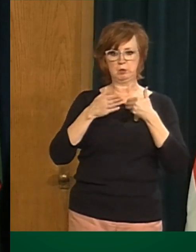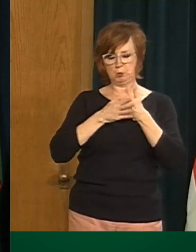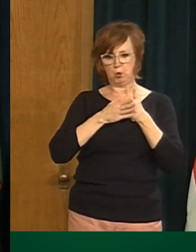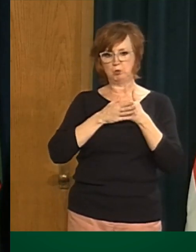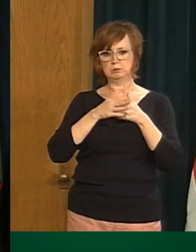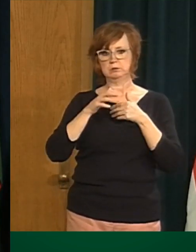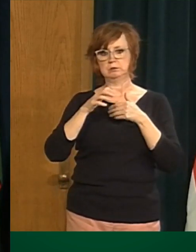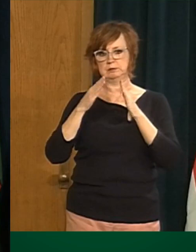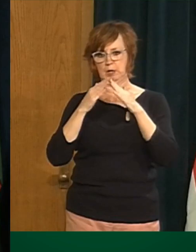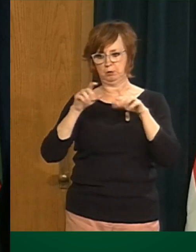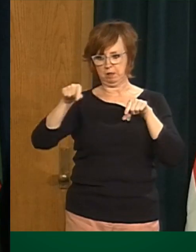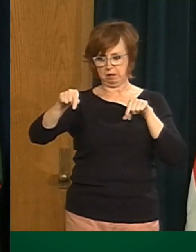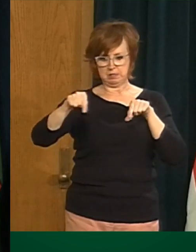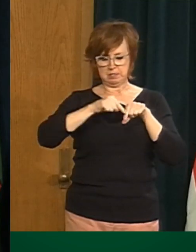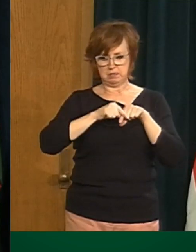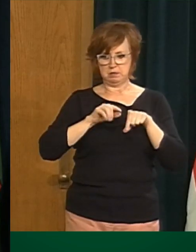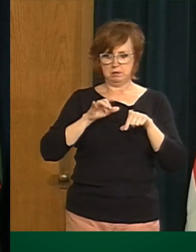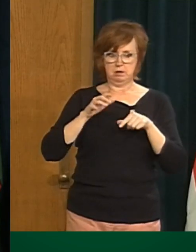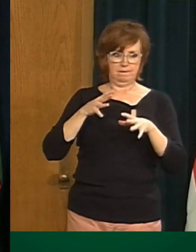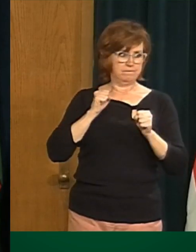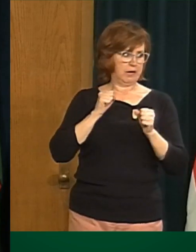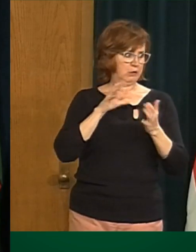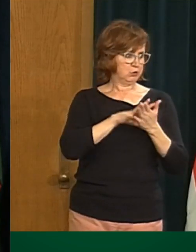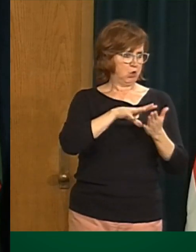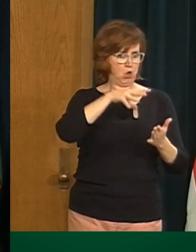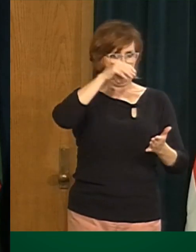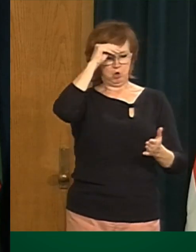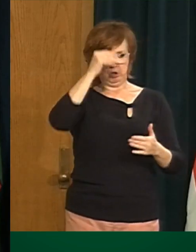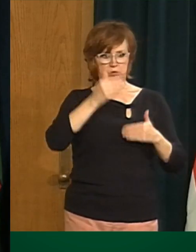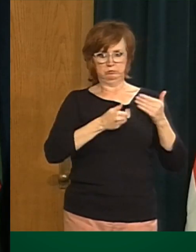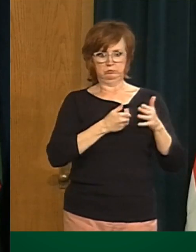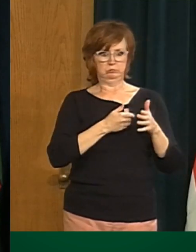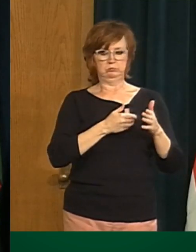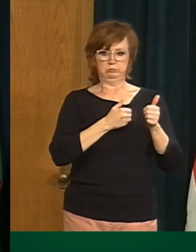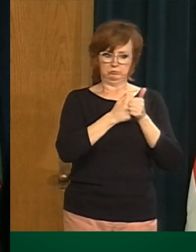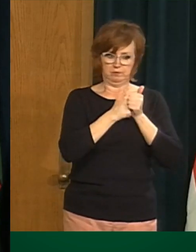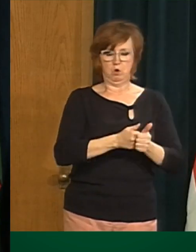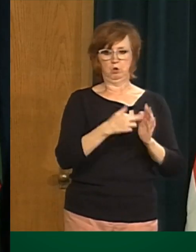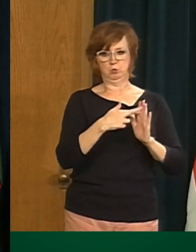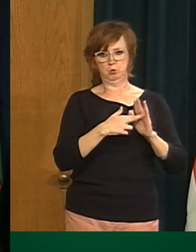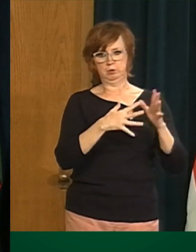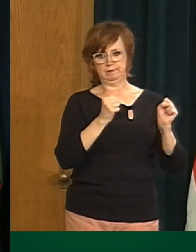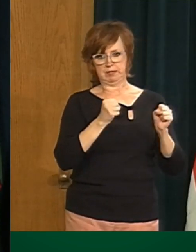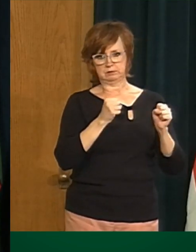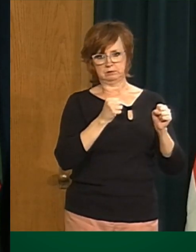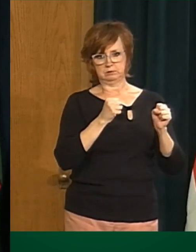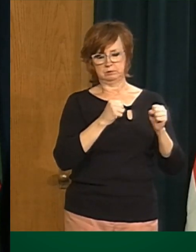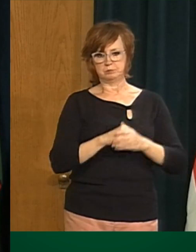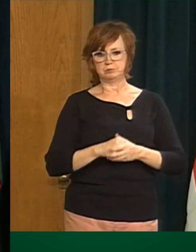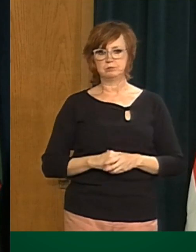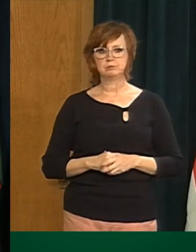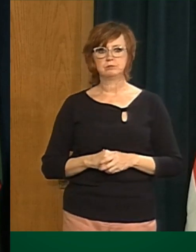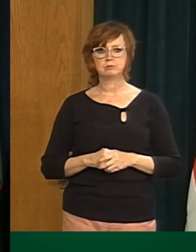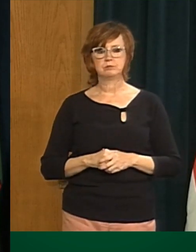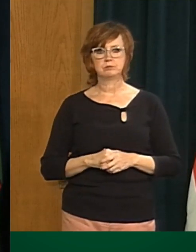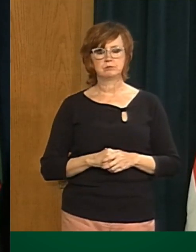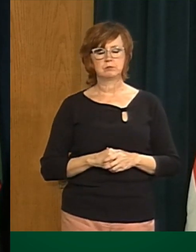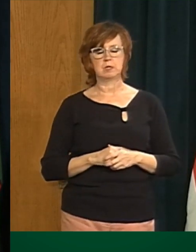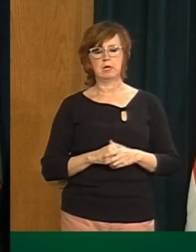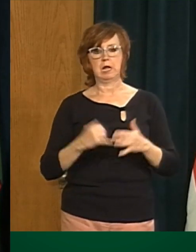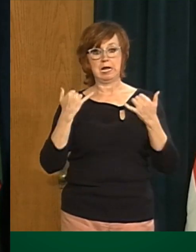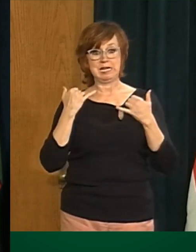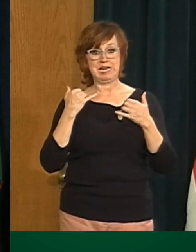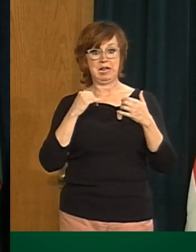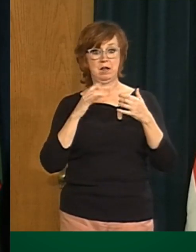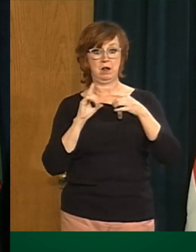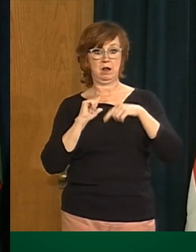a very quick period of time, if you will. And I am convinced and I am certain through the public health officials that